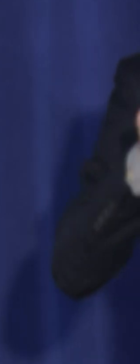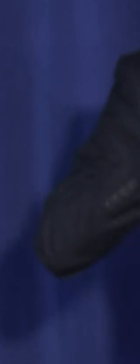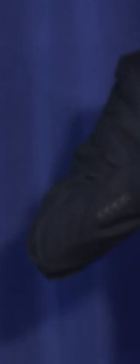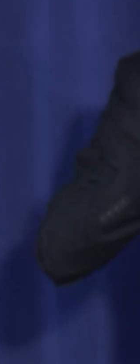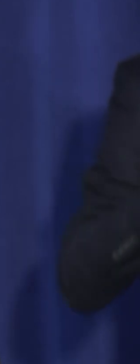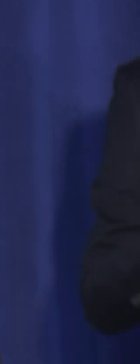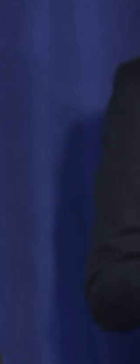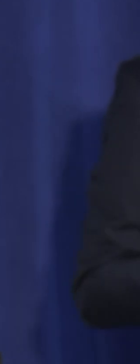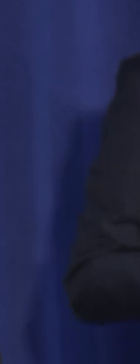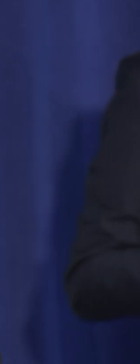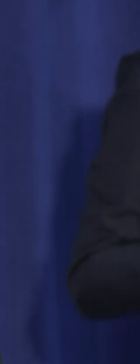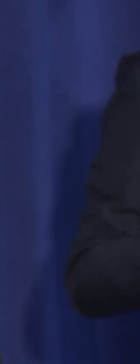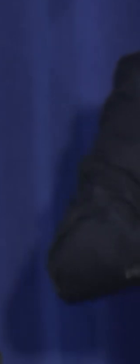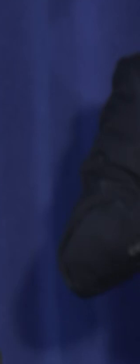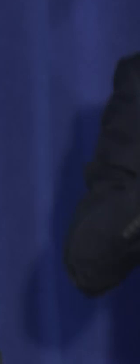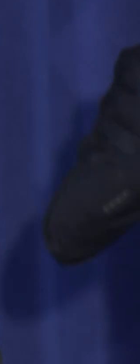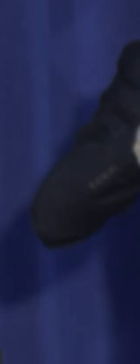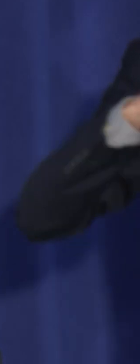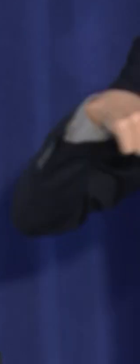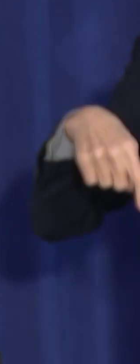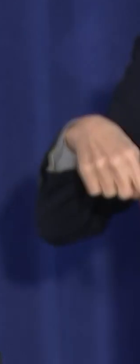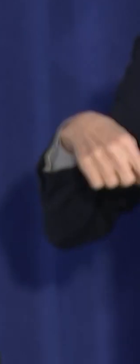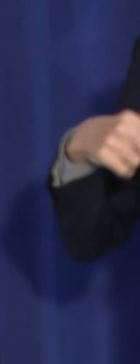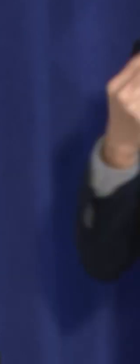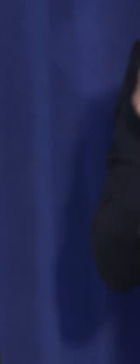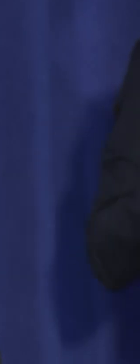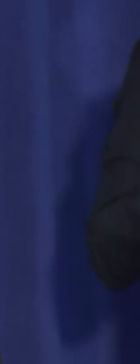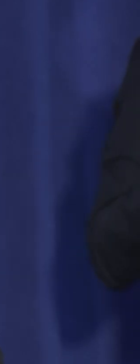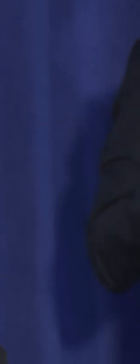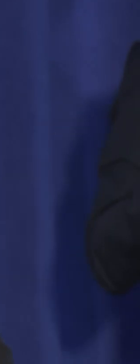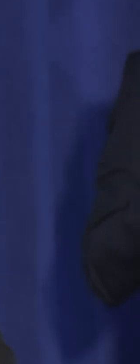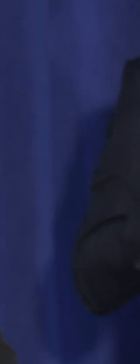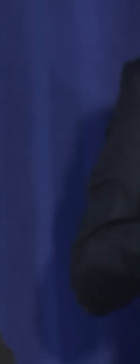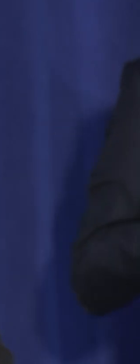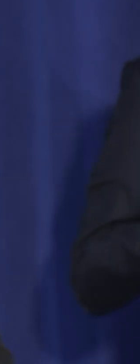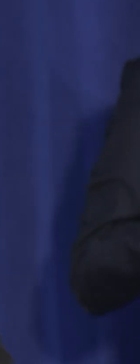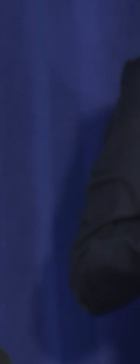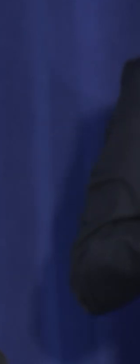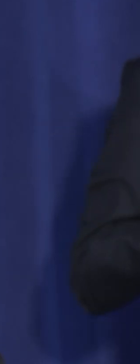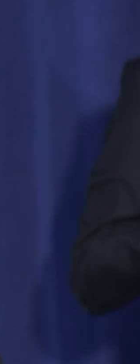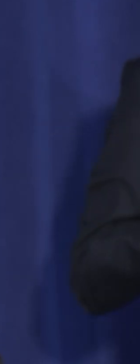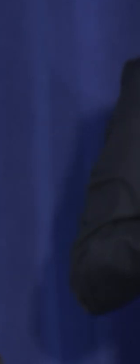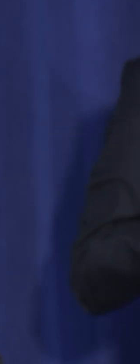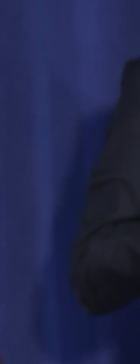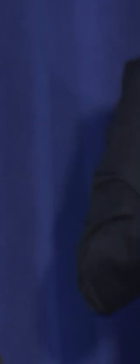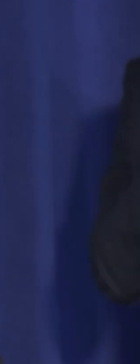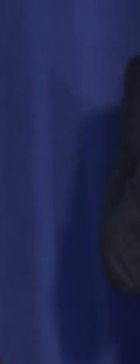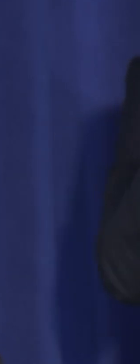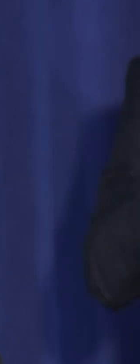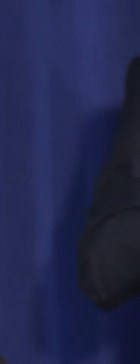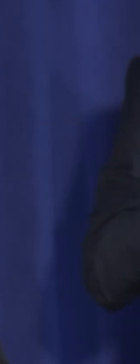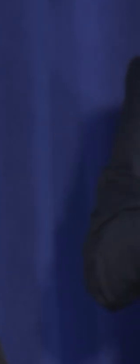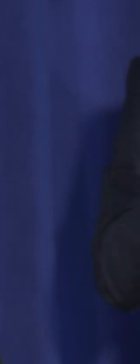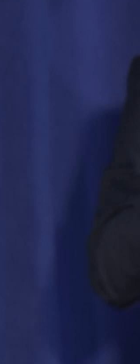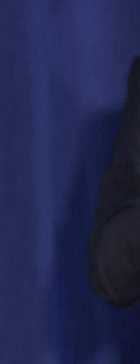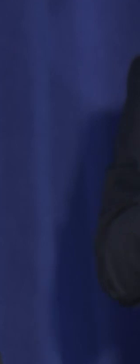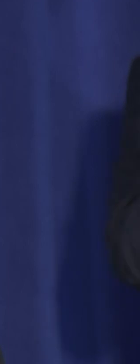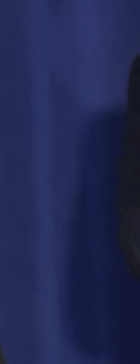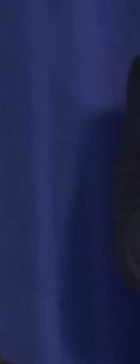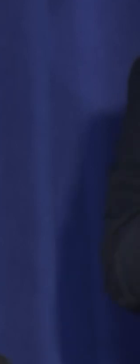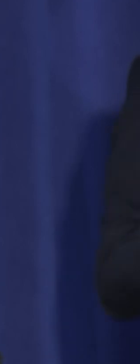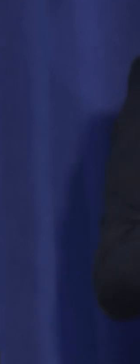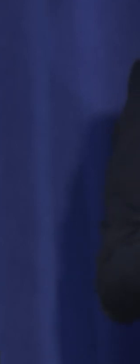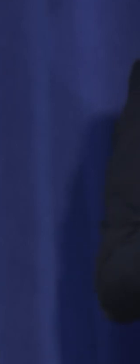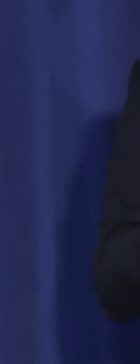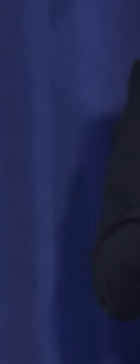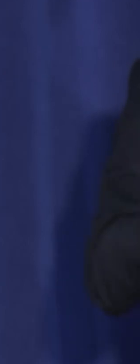Just to go back a little bit in history, there was an enormous outbreak in Manaus, Brazil. I know this seems like a weird